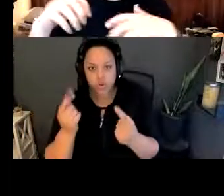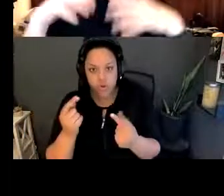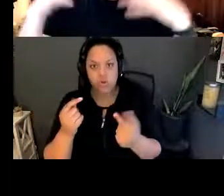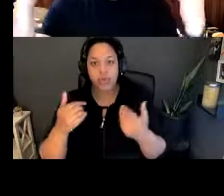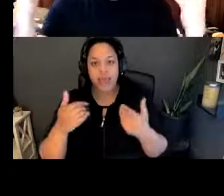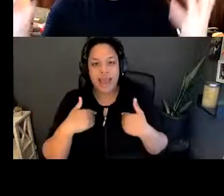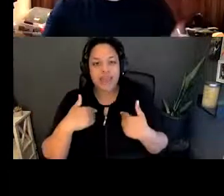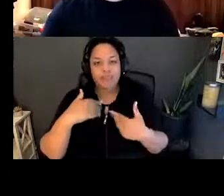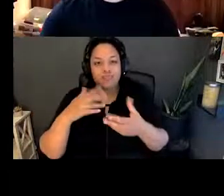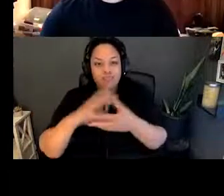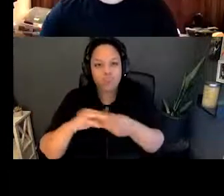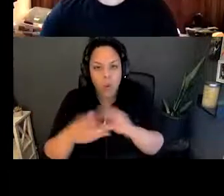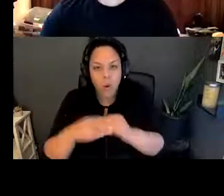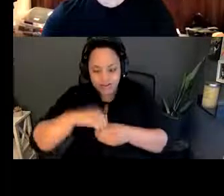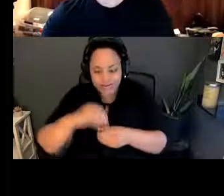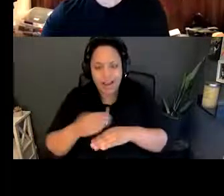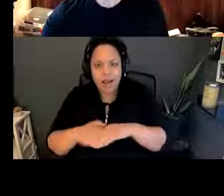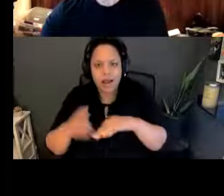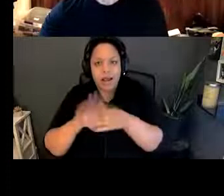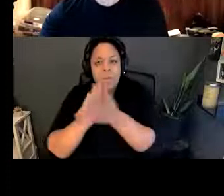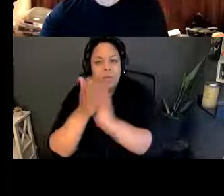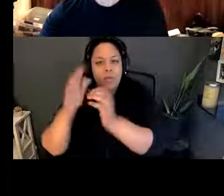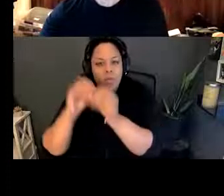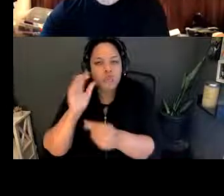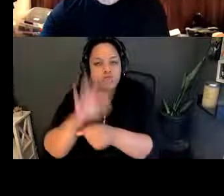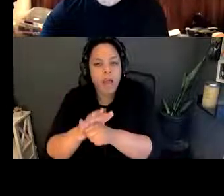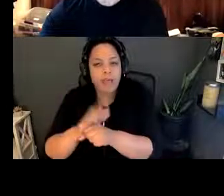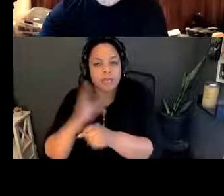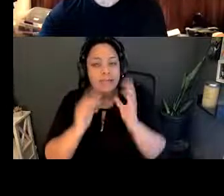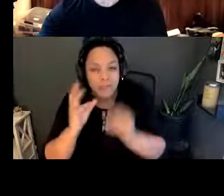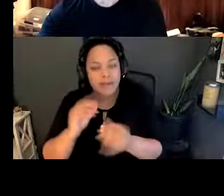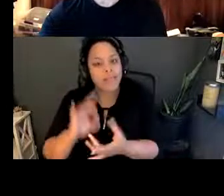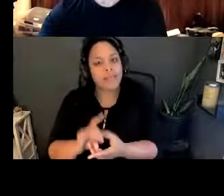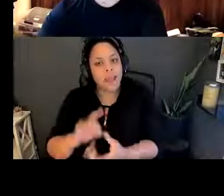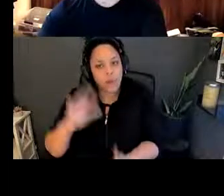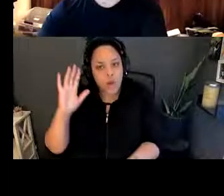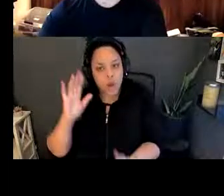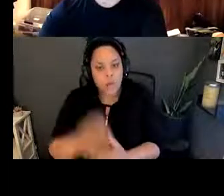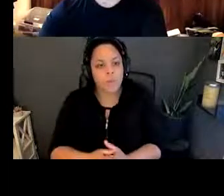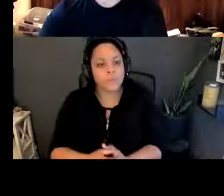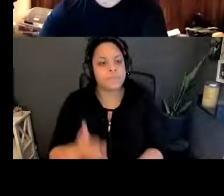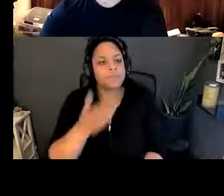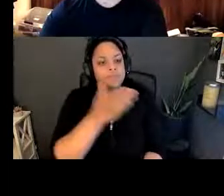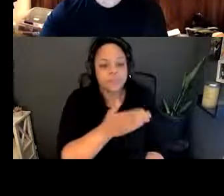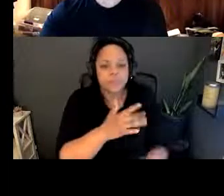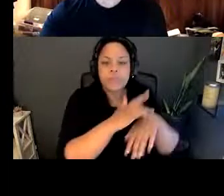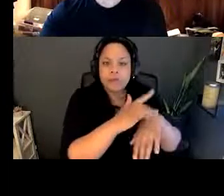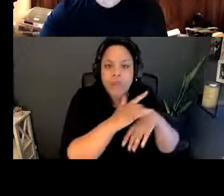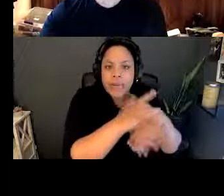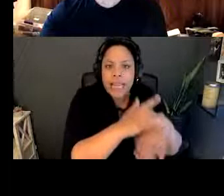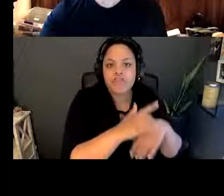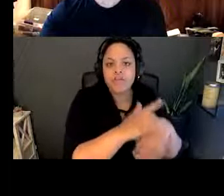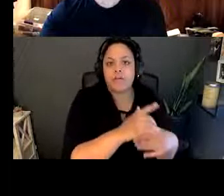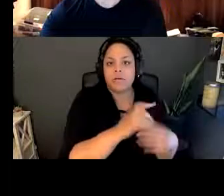stories that give rise to stressful experiences. And again, rumination is often common with problem gamblers as opposed